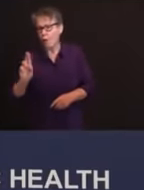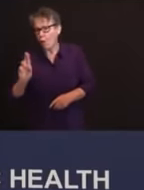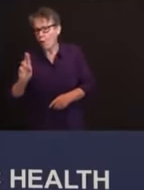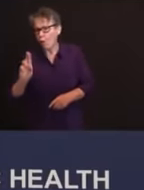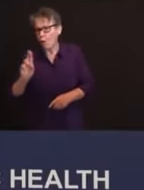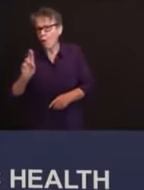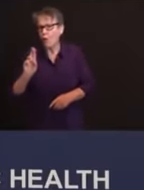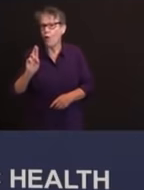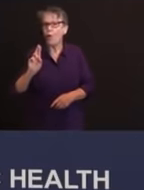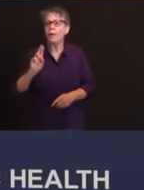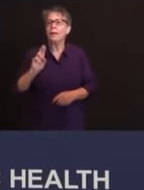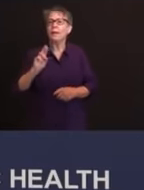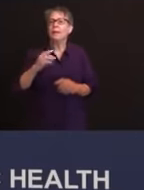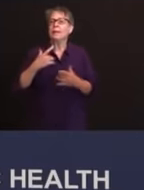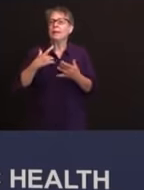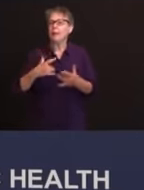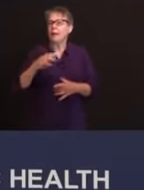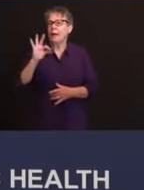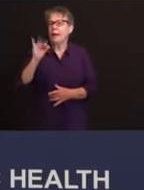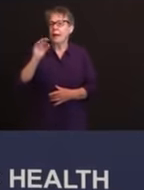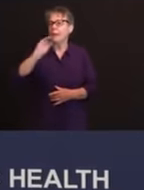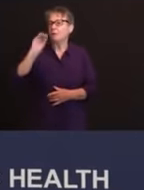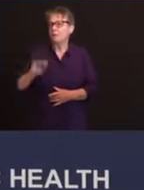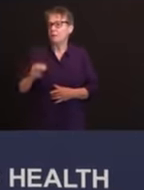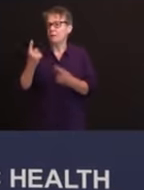you want to give to Dave's question?